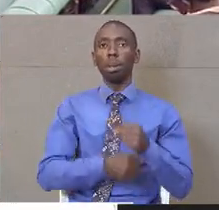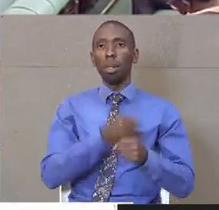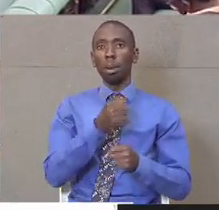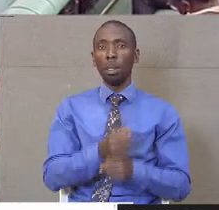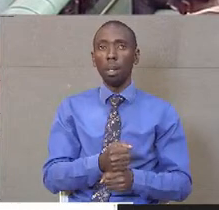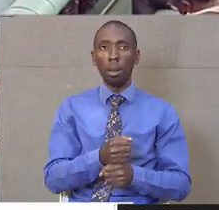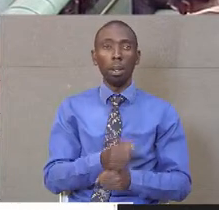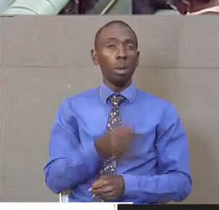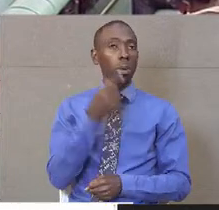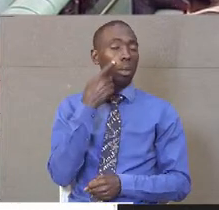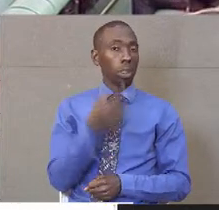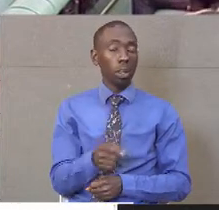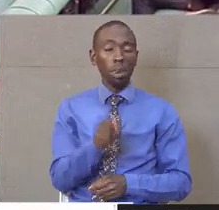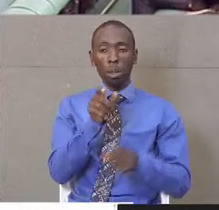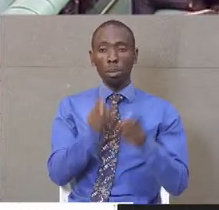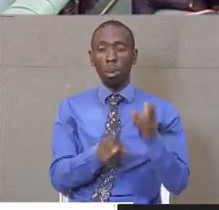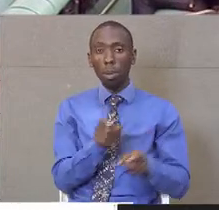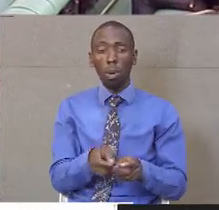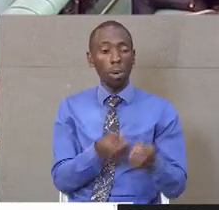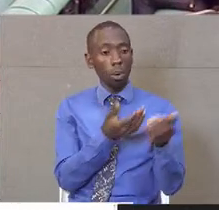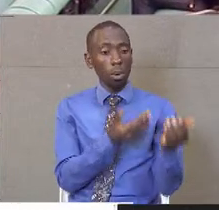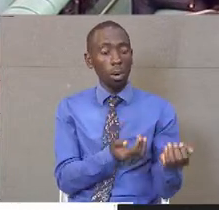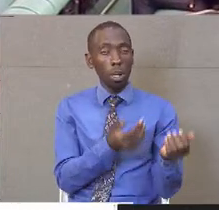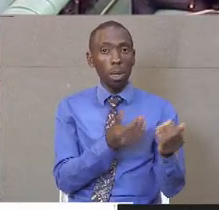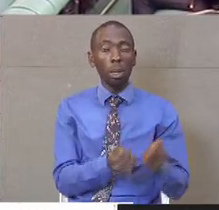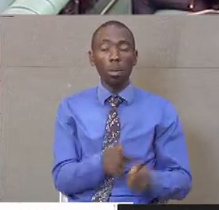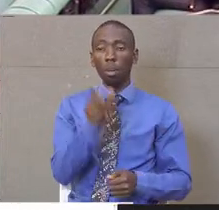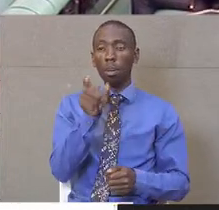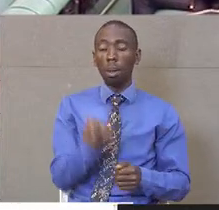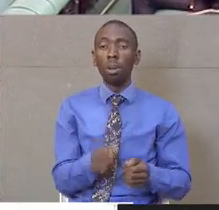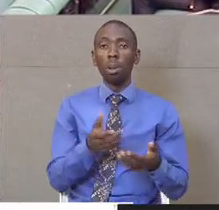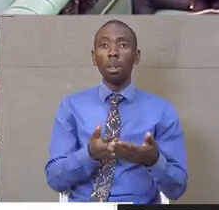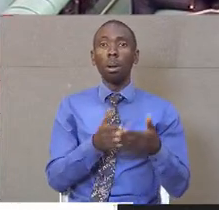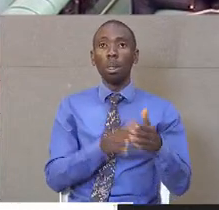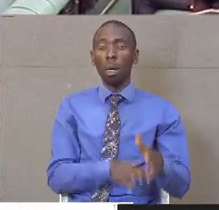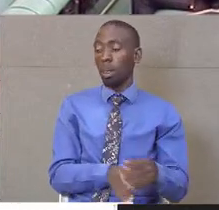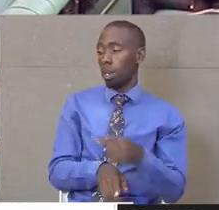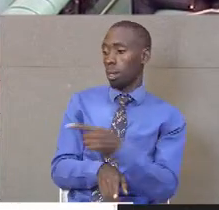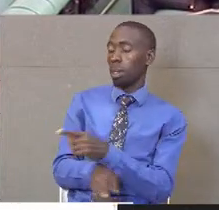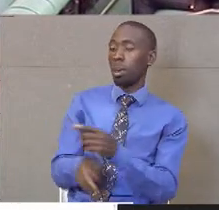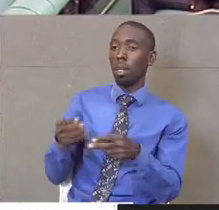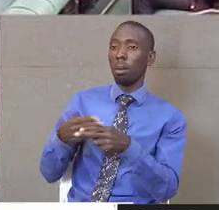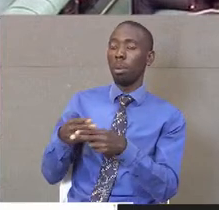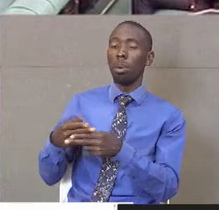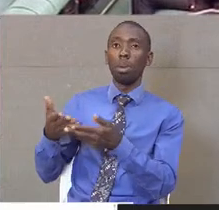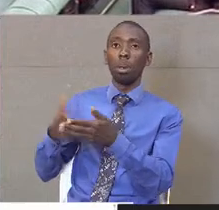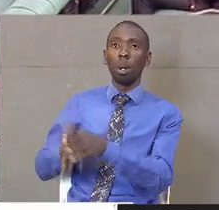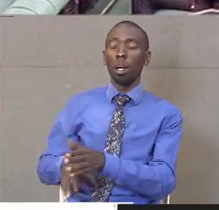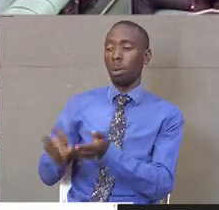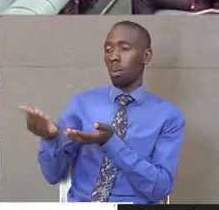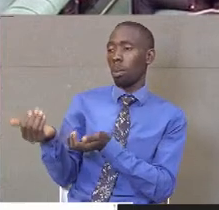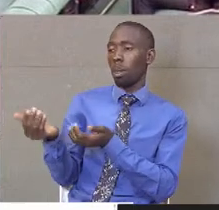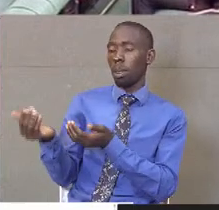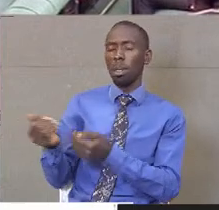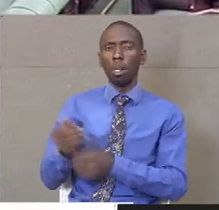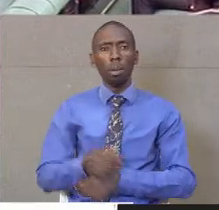You see people waiting for a patient to die. They are waiting, they tell you, the other one is about to die so you can wait. So you're waiting for